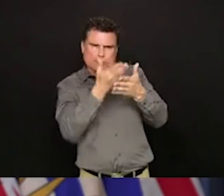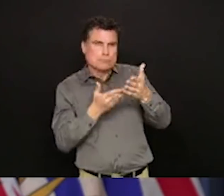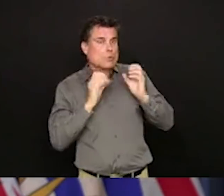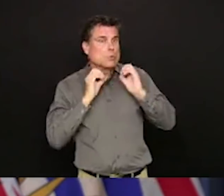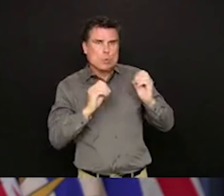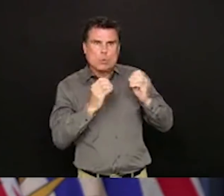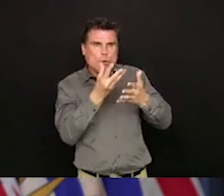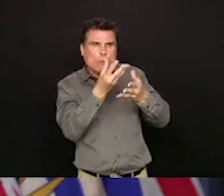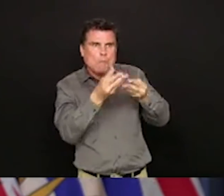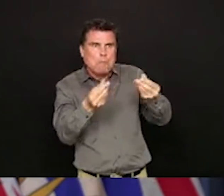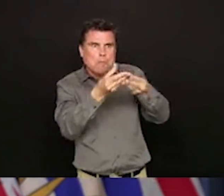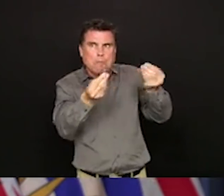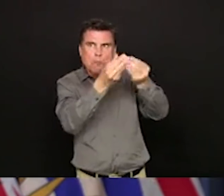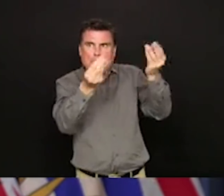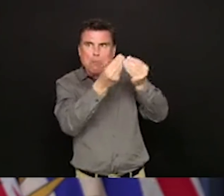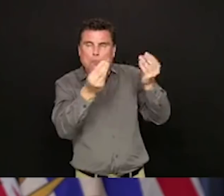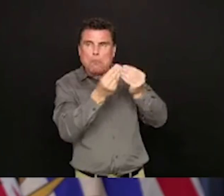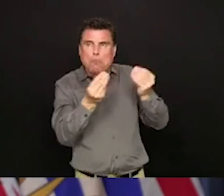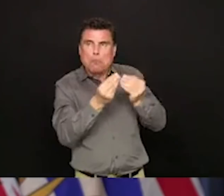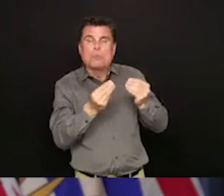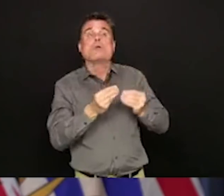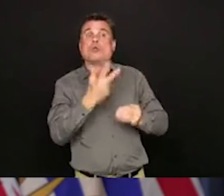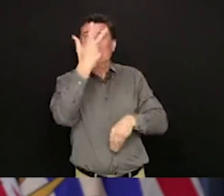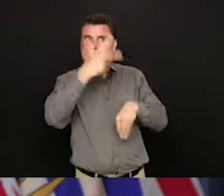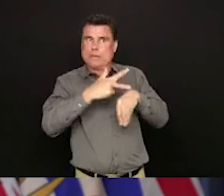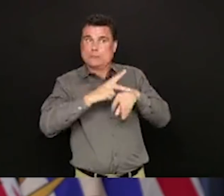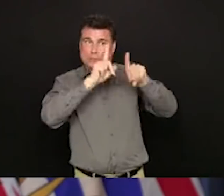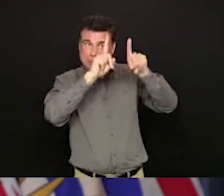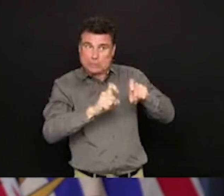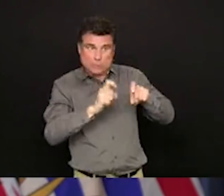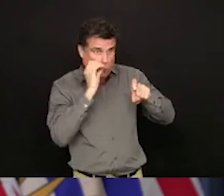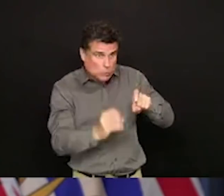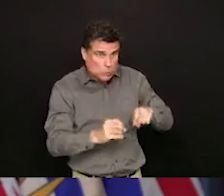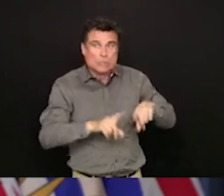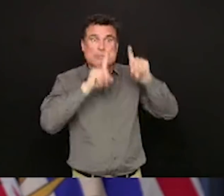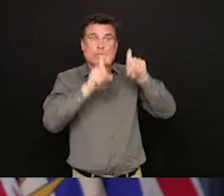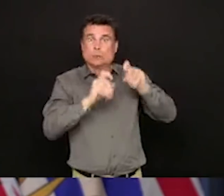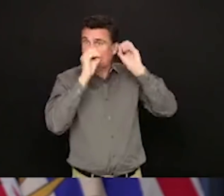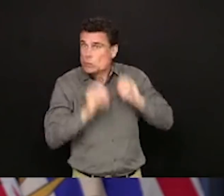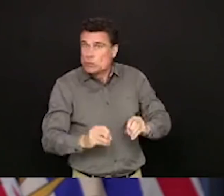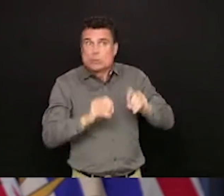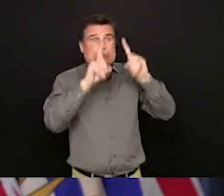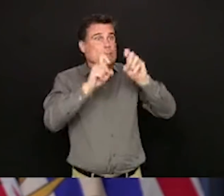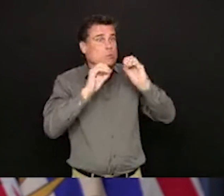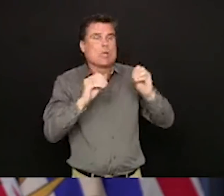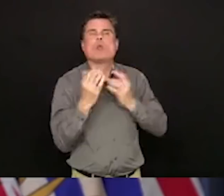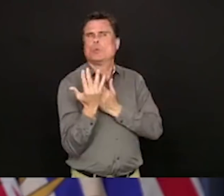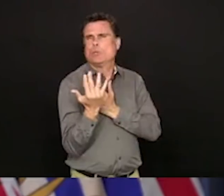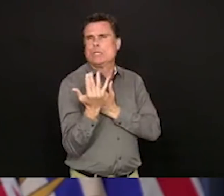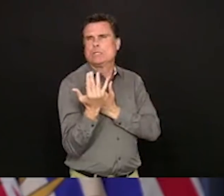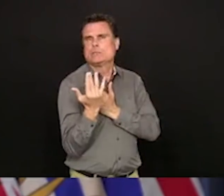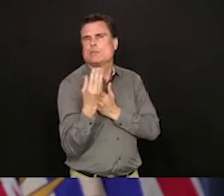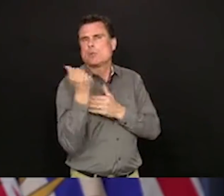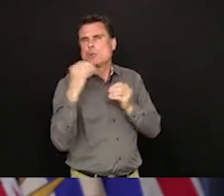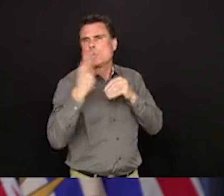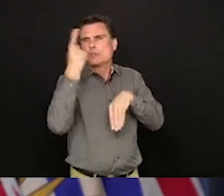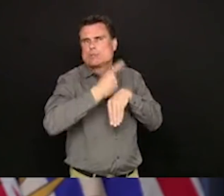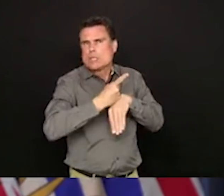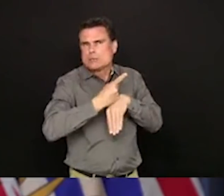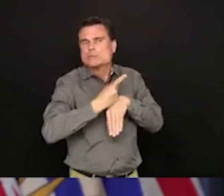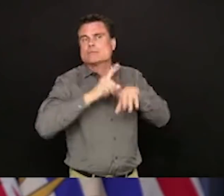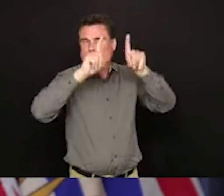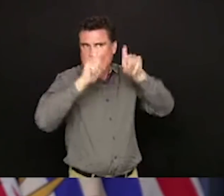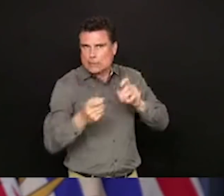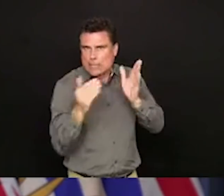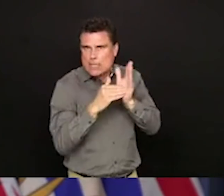we're doing, at least 24 hours apart. And we are still using that criteria for people who are hospitalized because